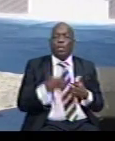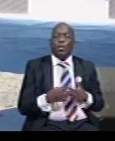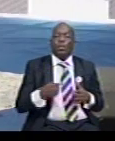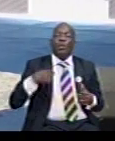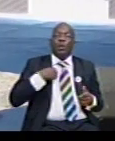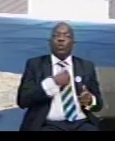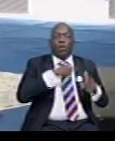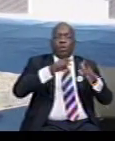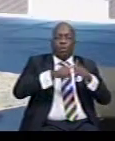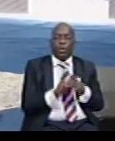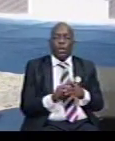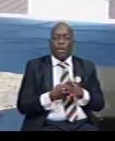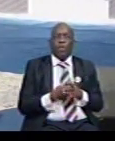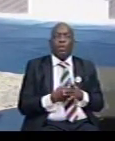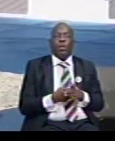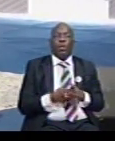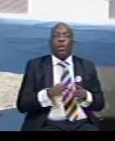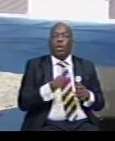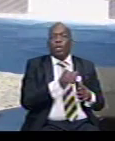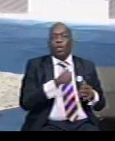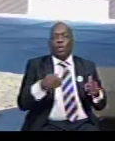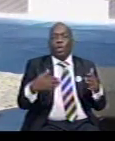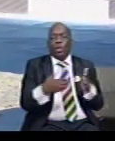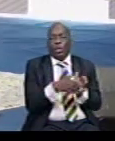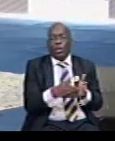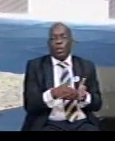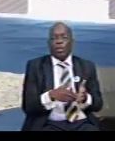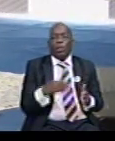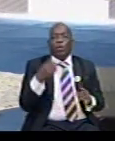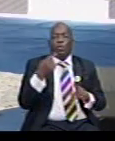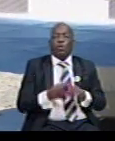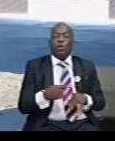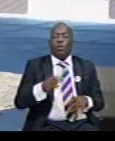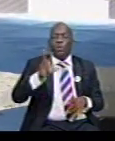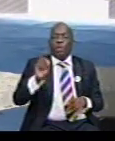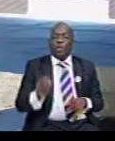men afresh, from 30 to 50 to 100 to